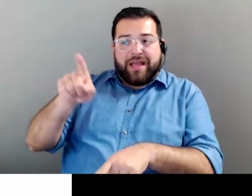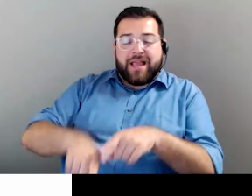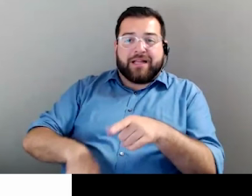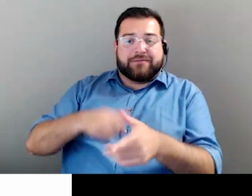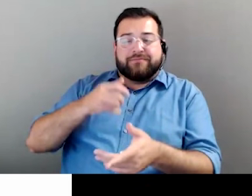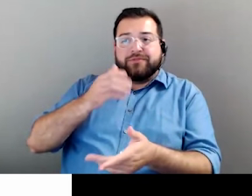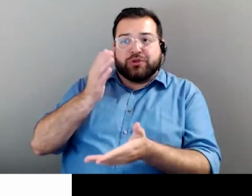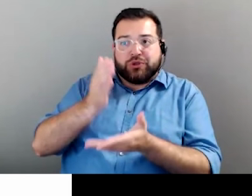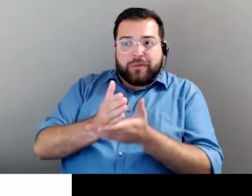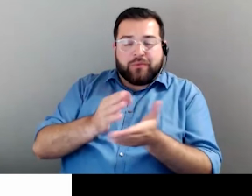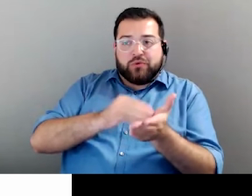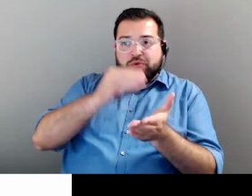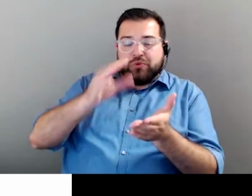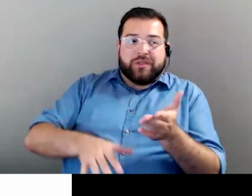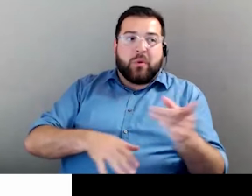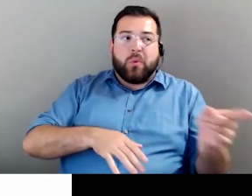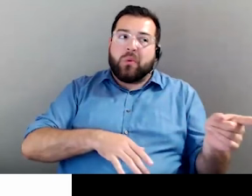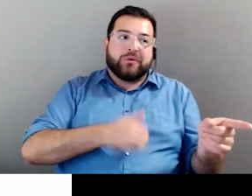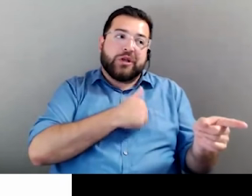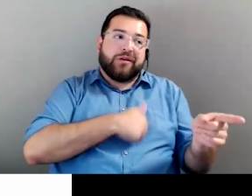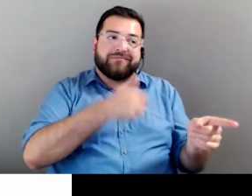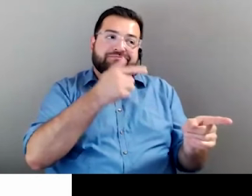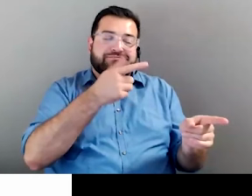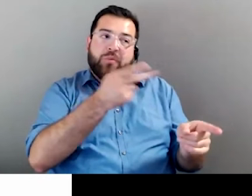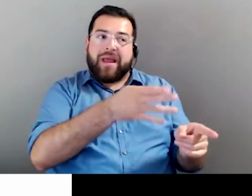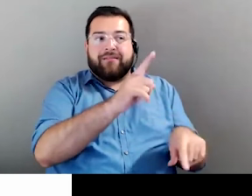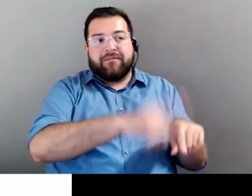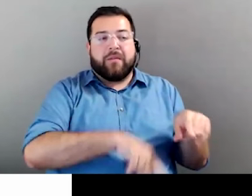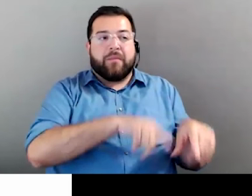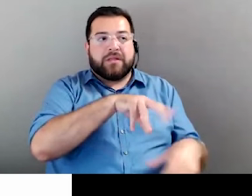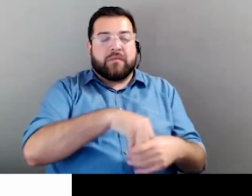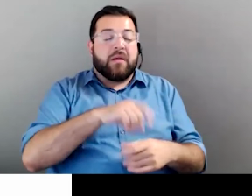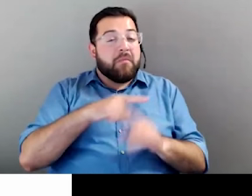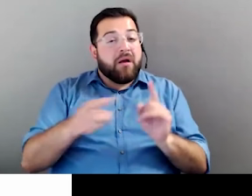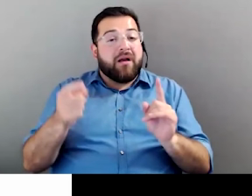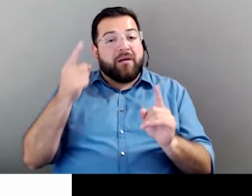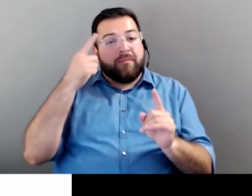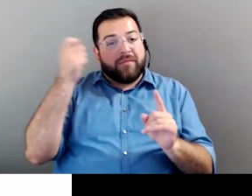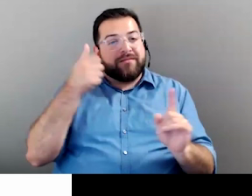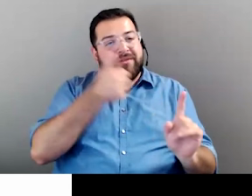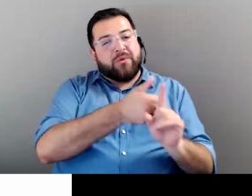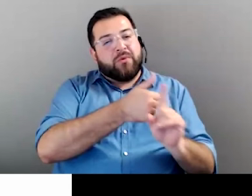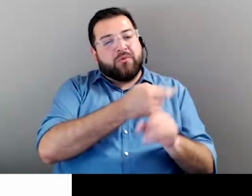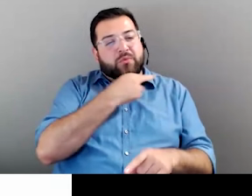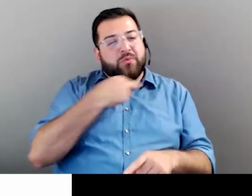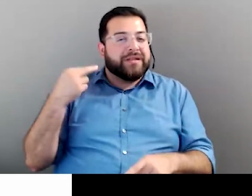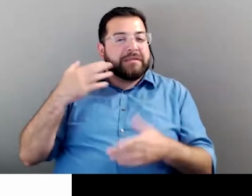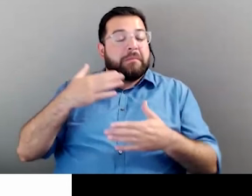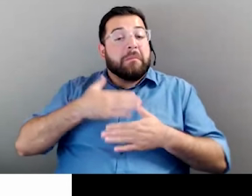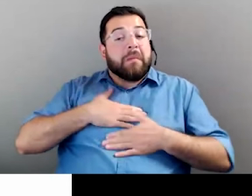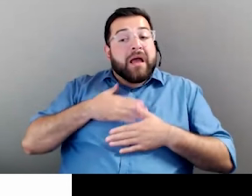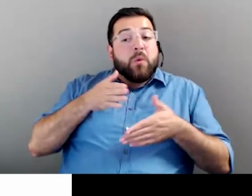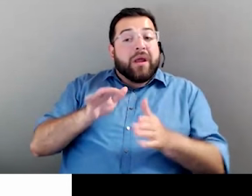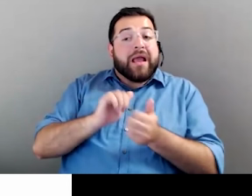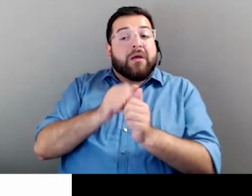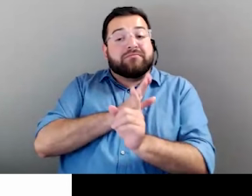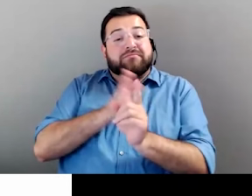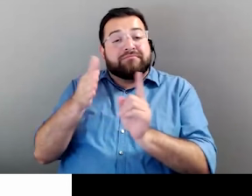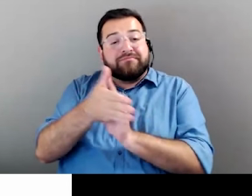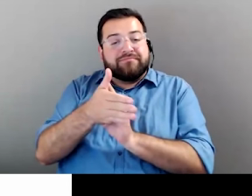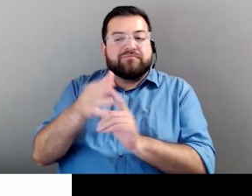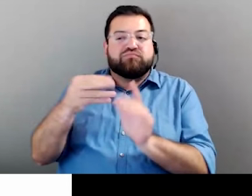from participating because they can, but they have, at their own risk. So I think my way around it is to, put in your syllabus or